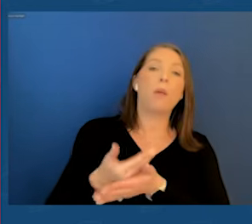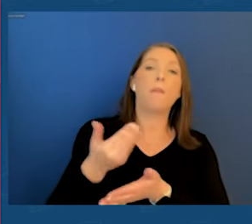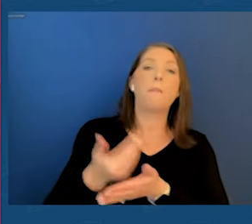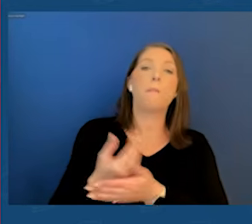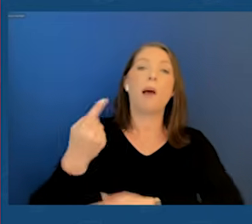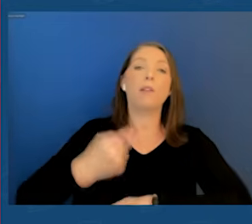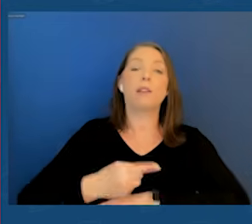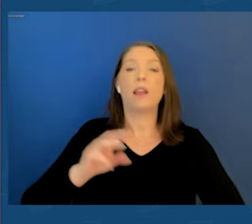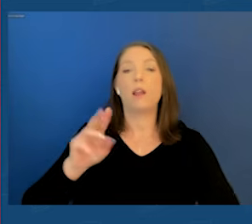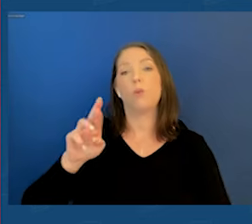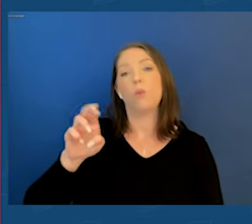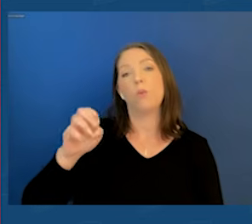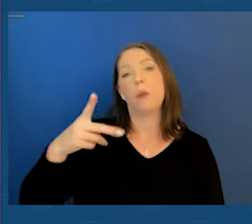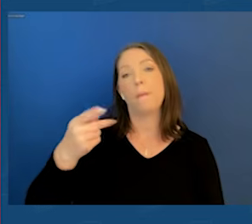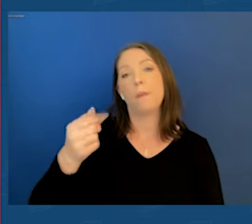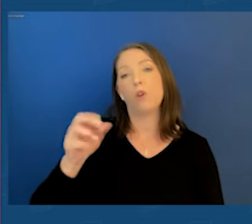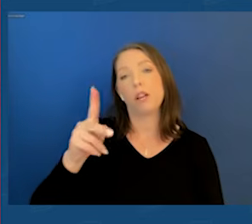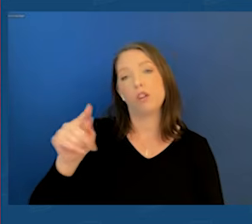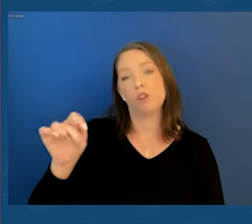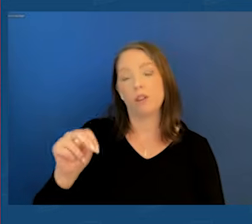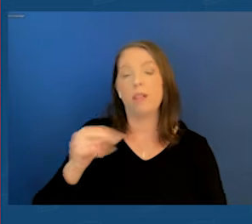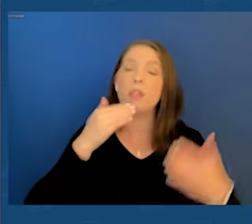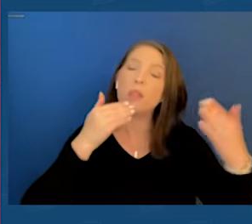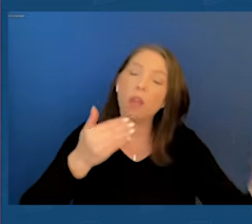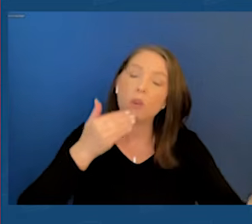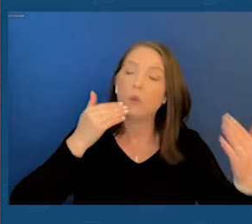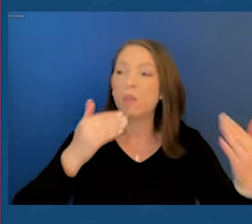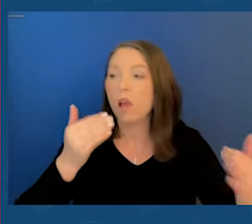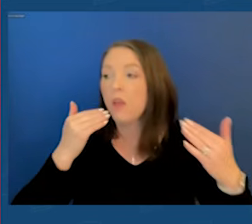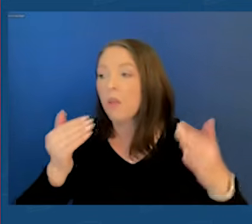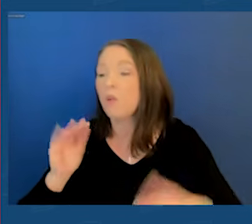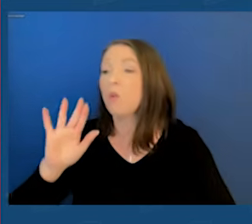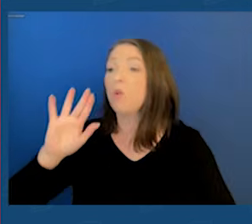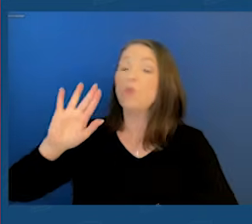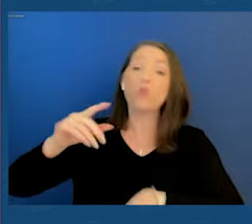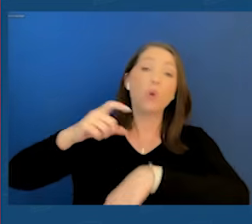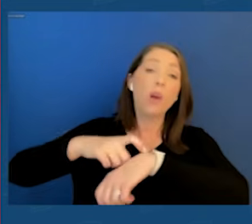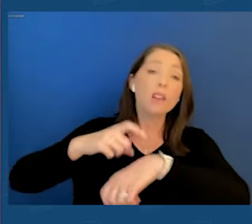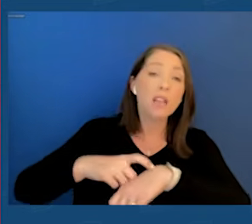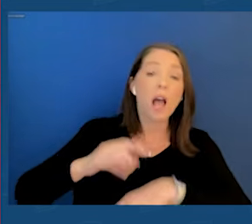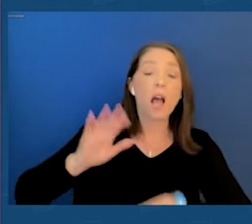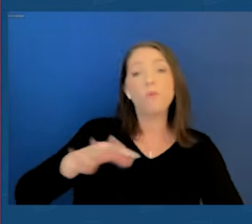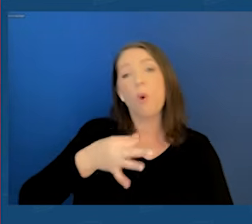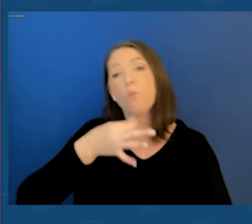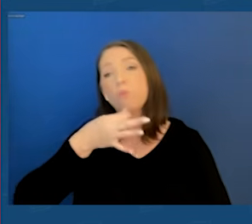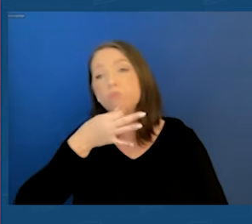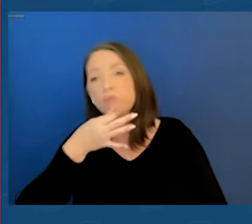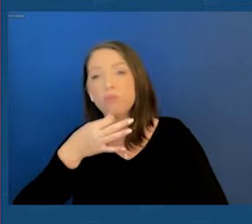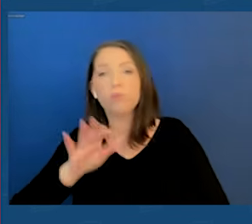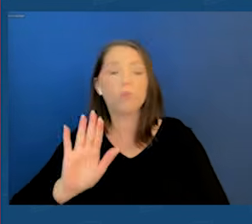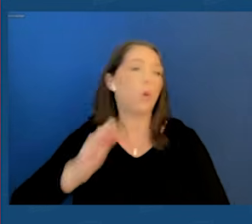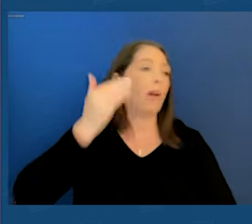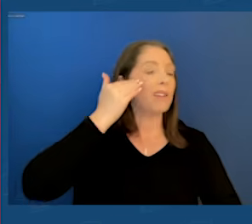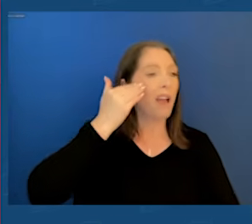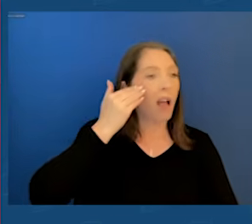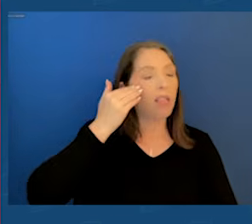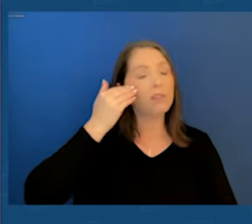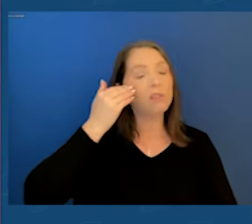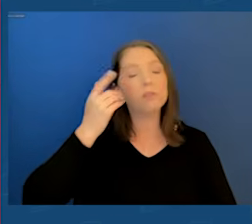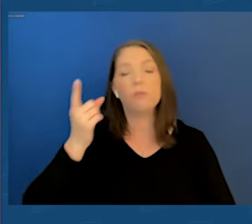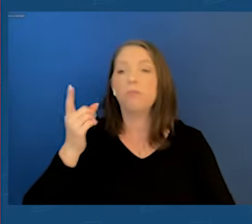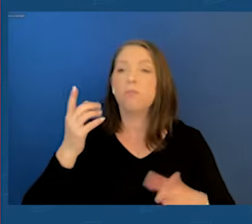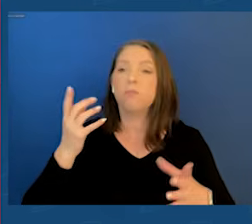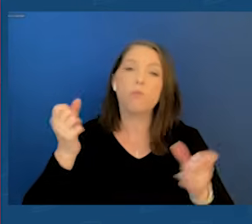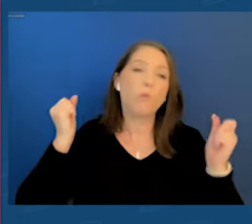you. So whether you offered your time, your expertise, your knowledge, your listening ear, it has all made a major impact in